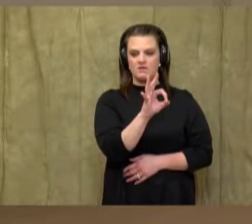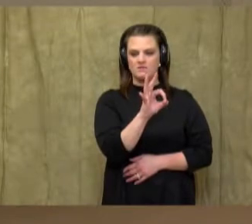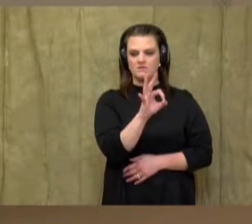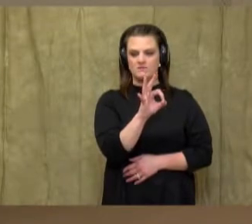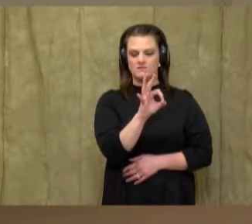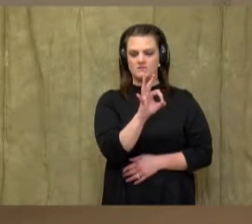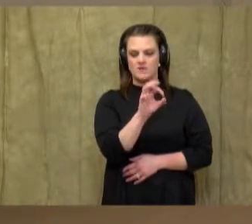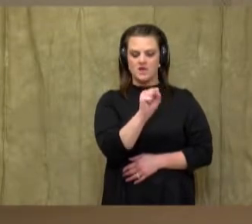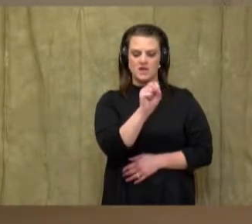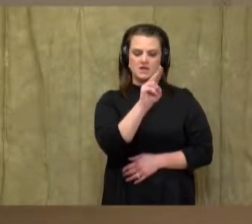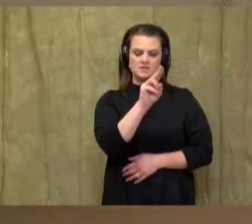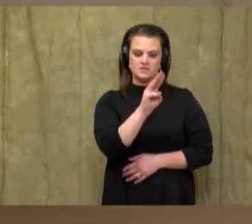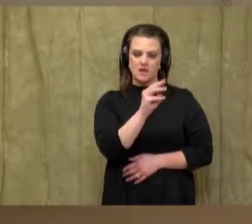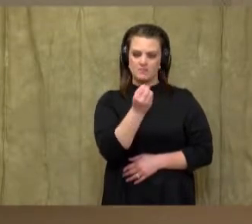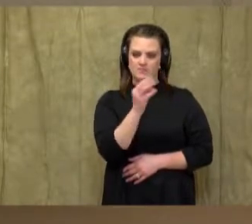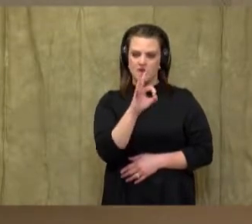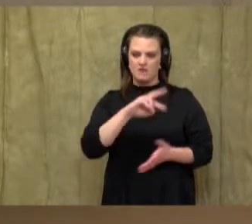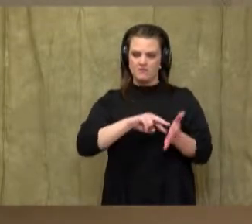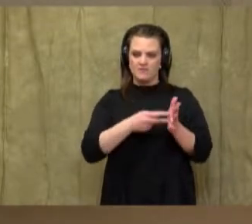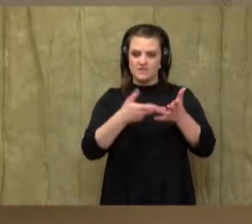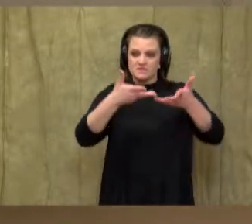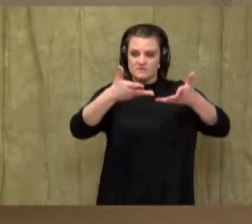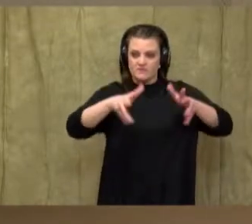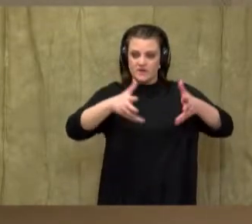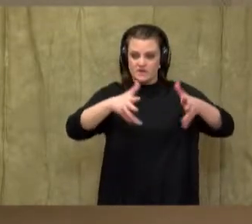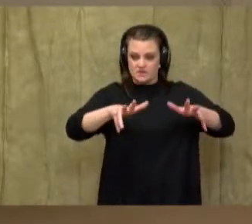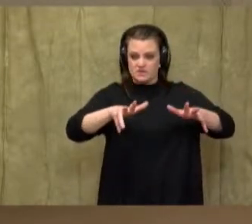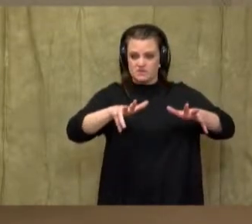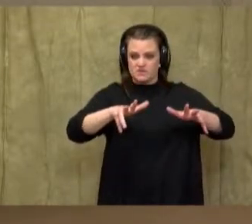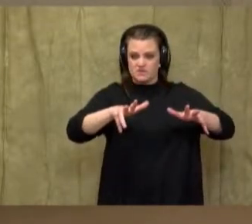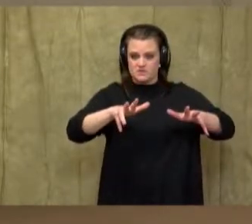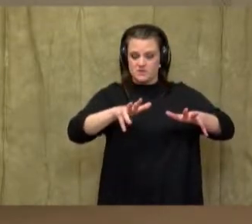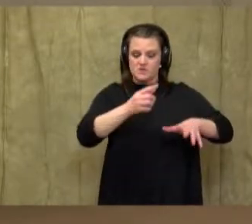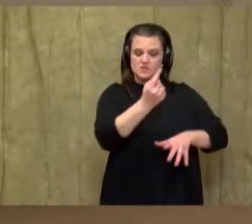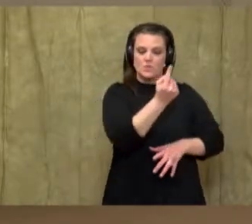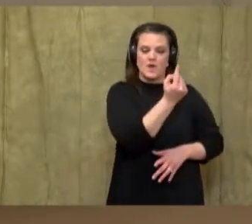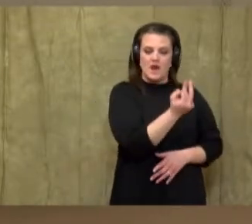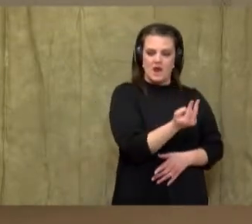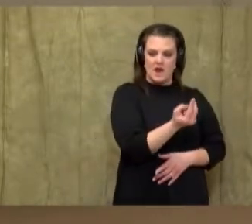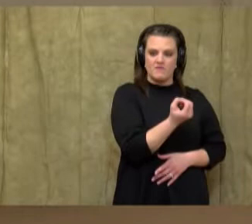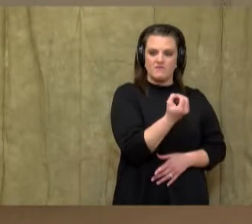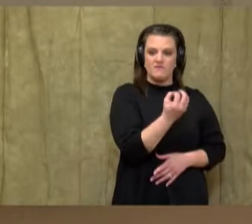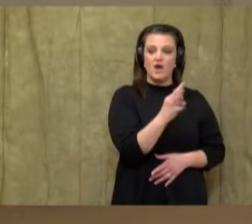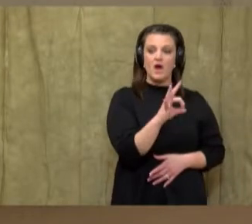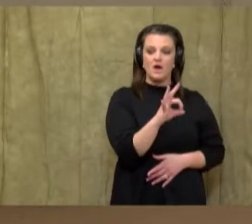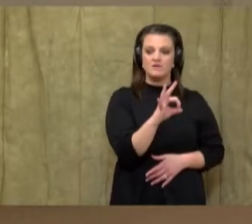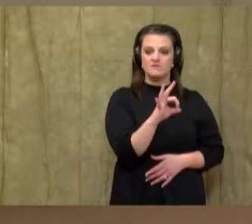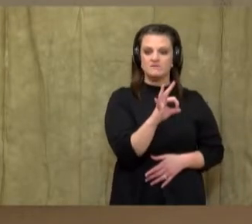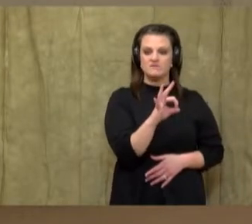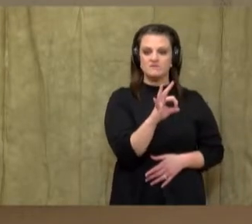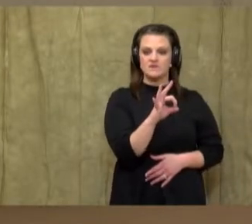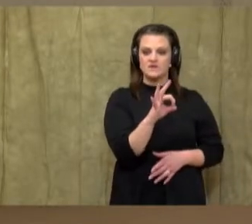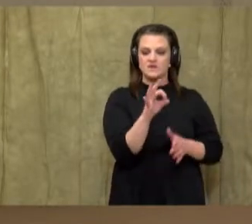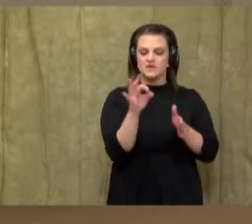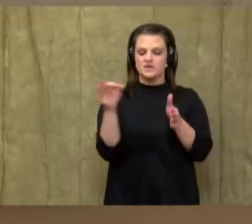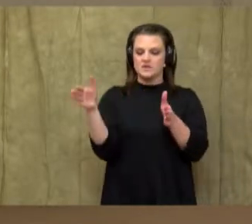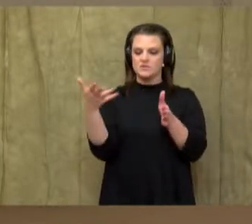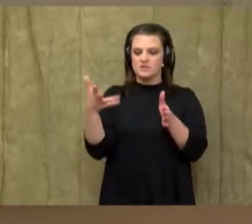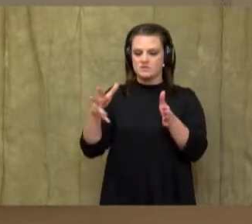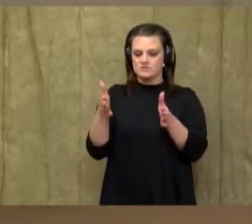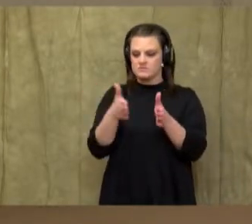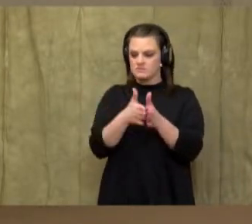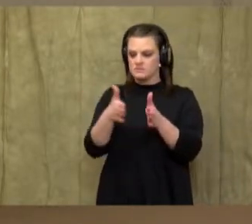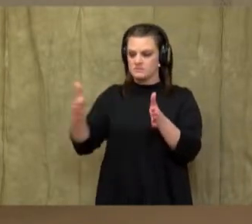of means it's already been done. So half of what's already been done.